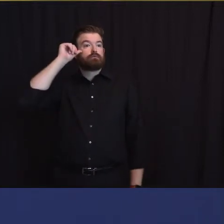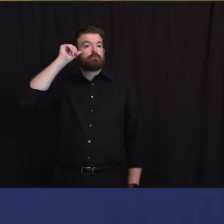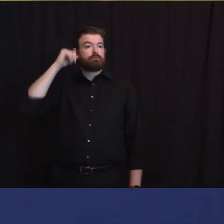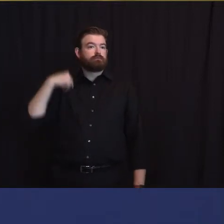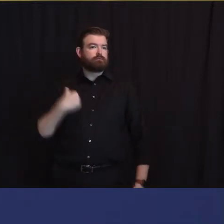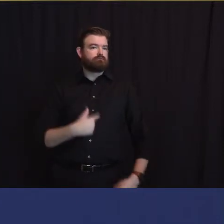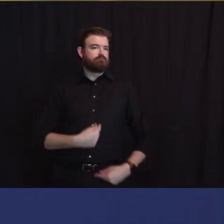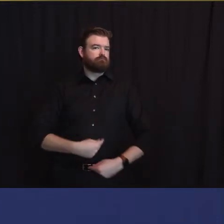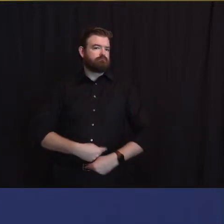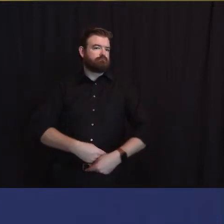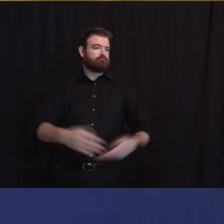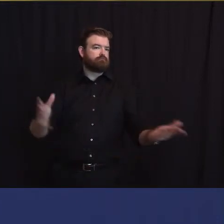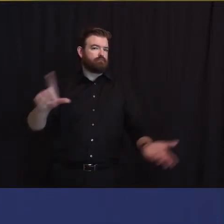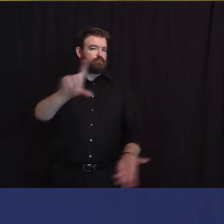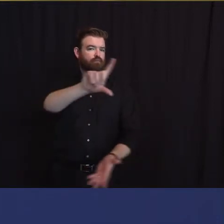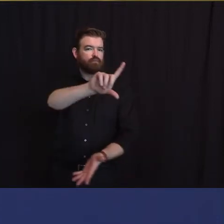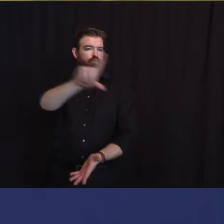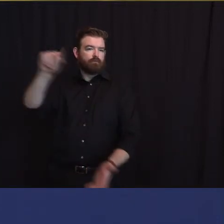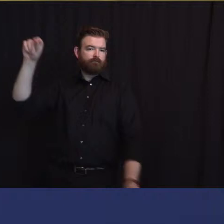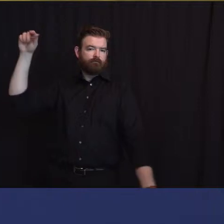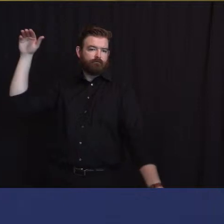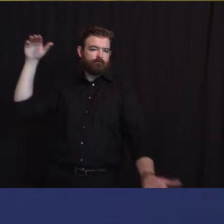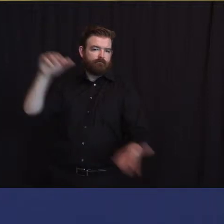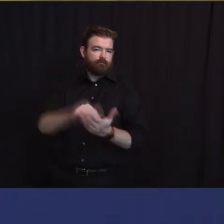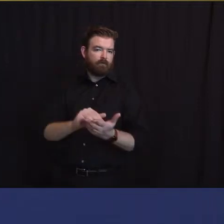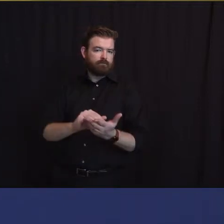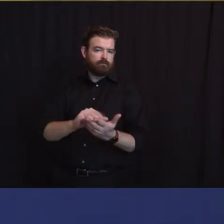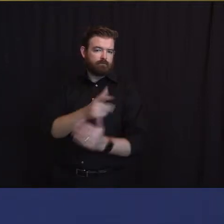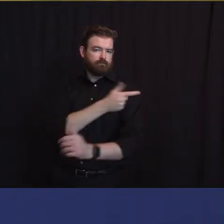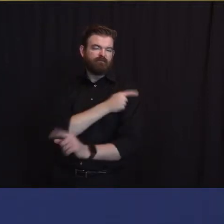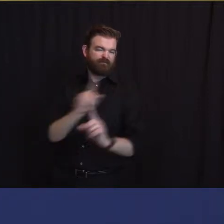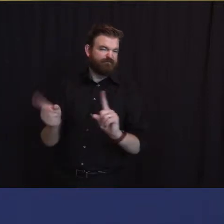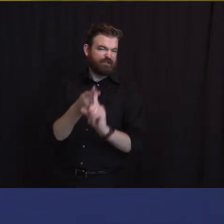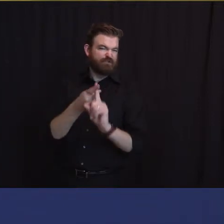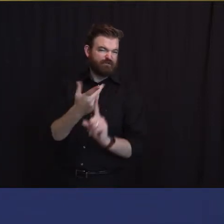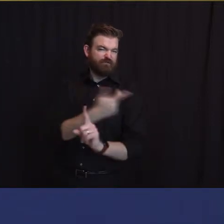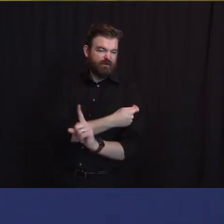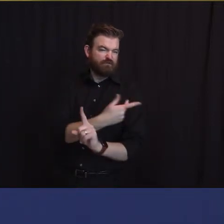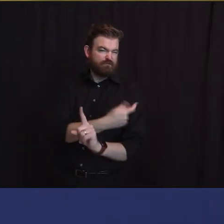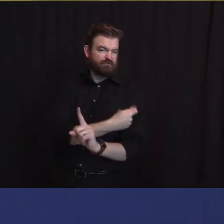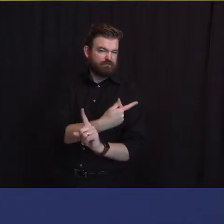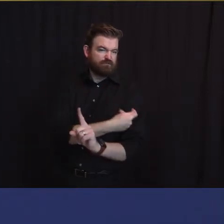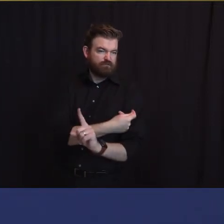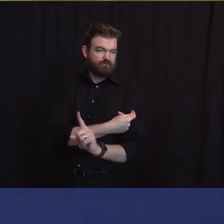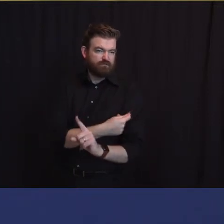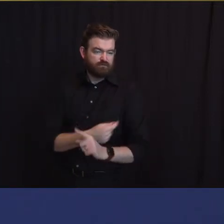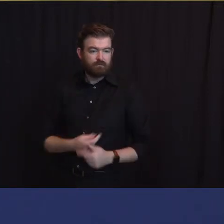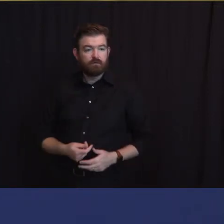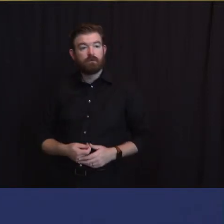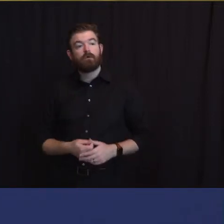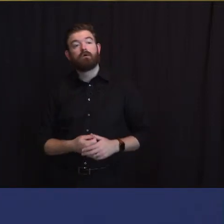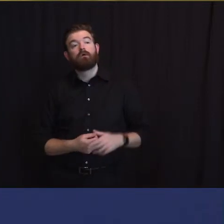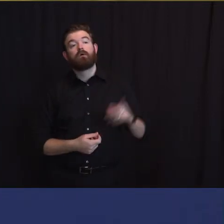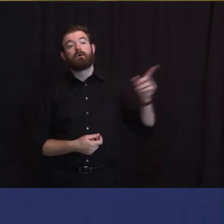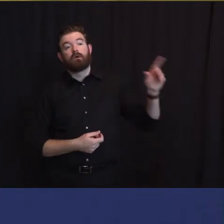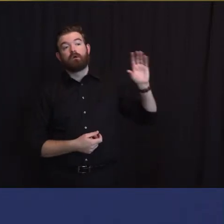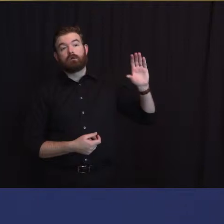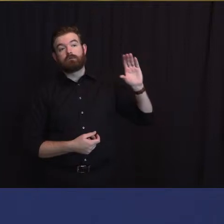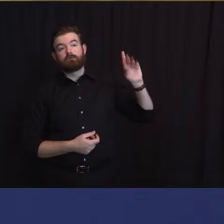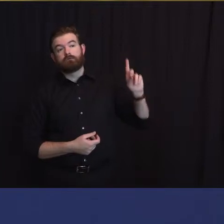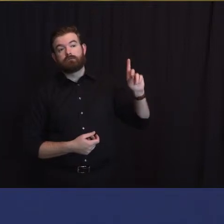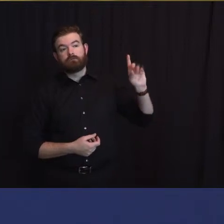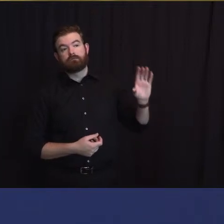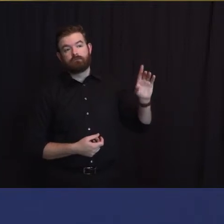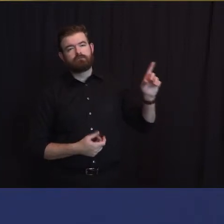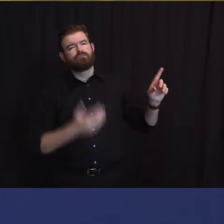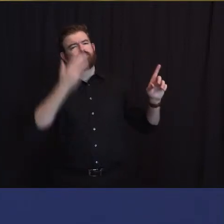well. The CDC, which has access to more streams of data than we do in terms of other federal programs